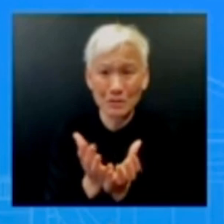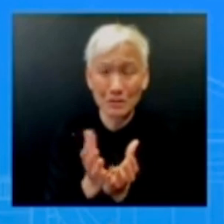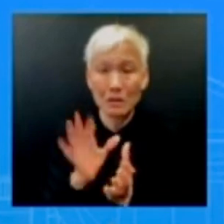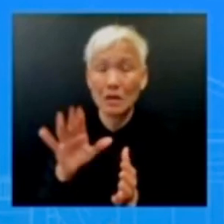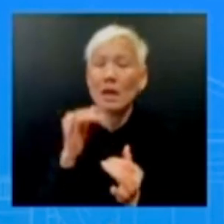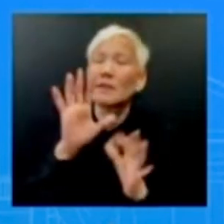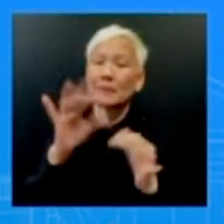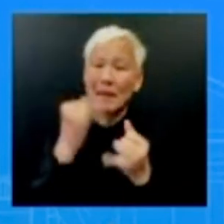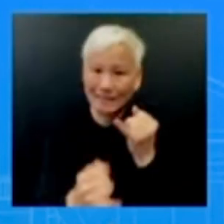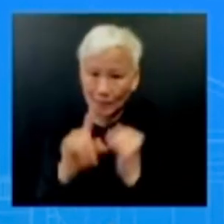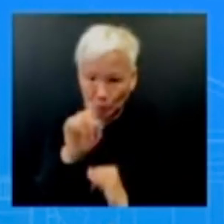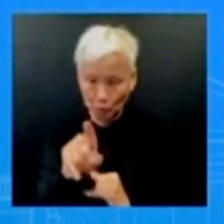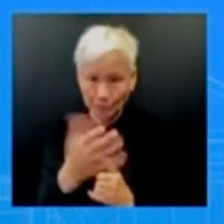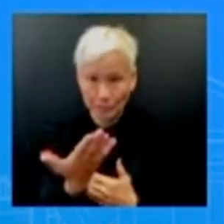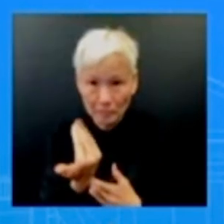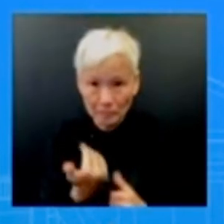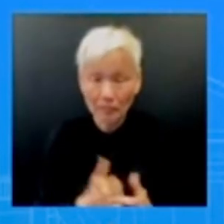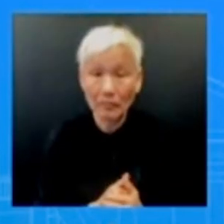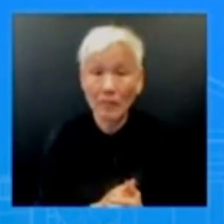last question. Thank you very much.